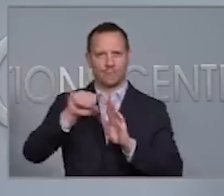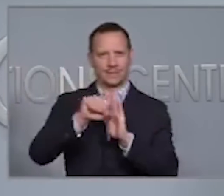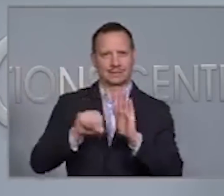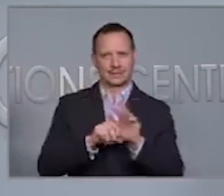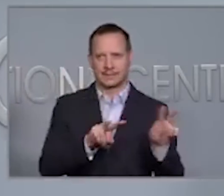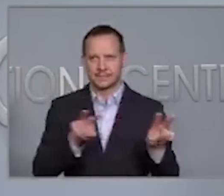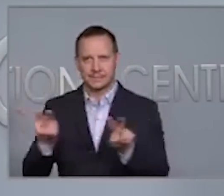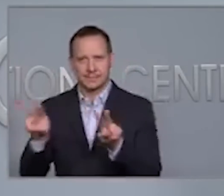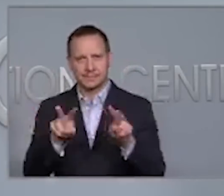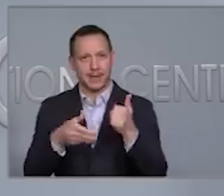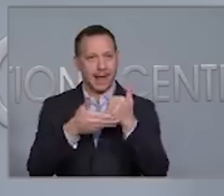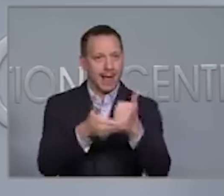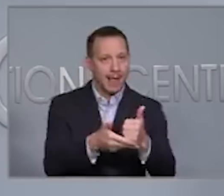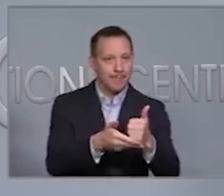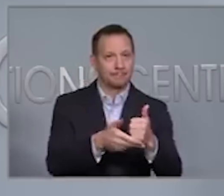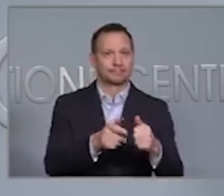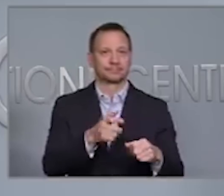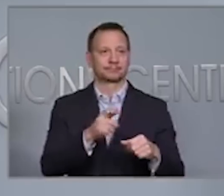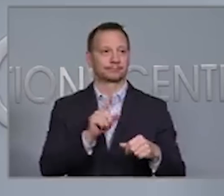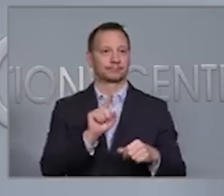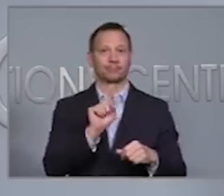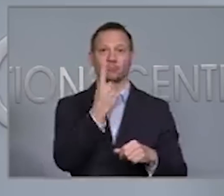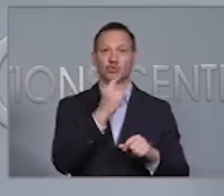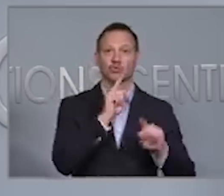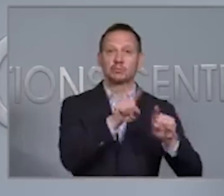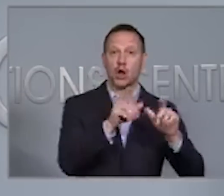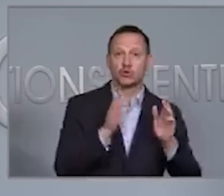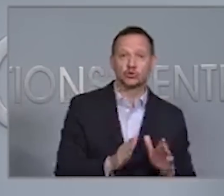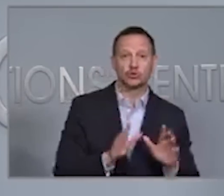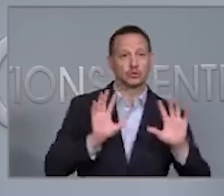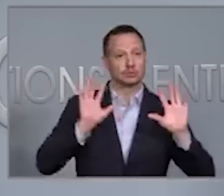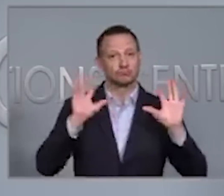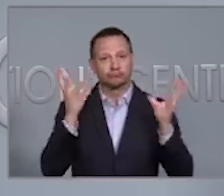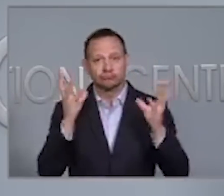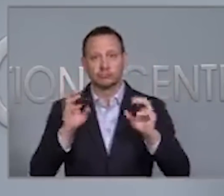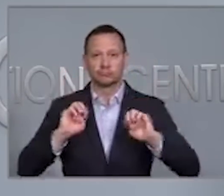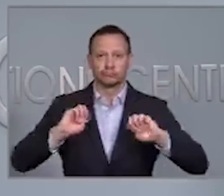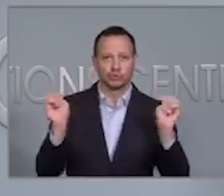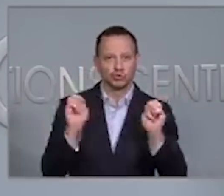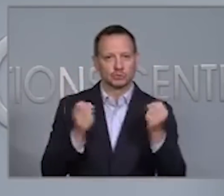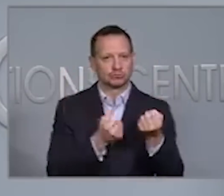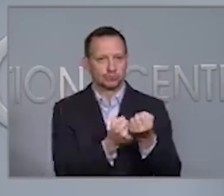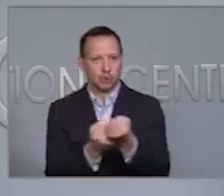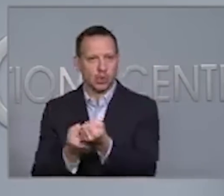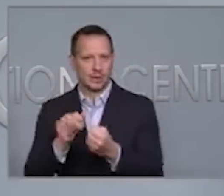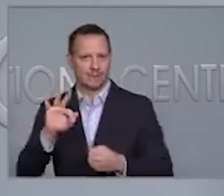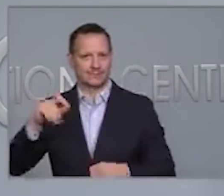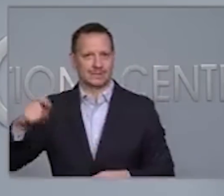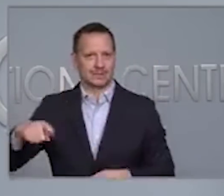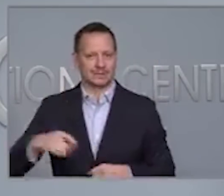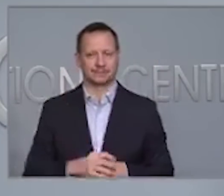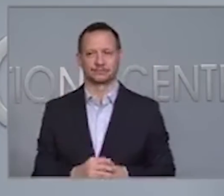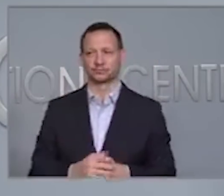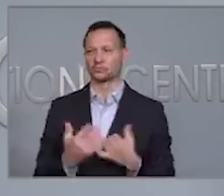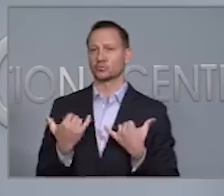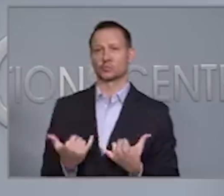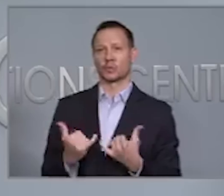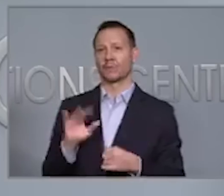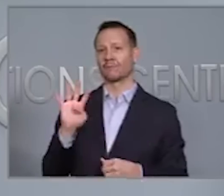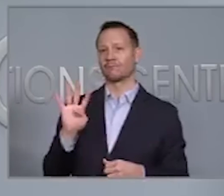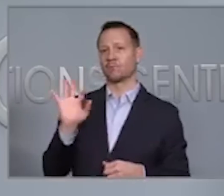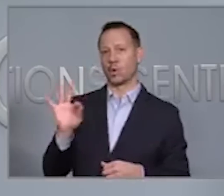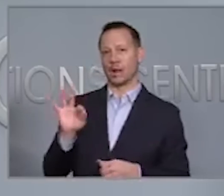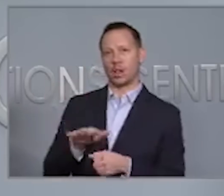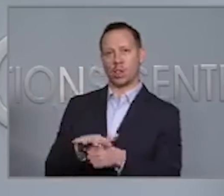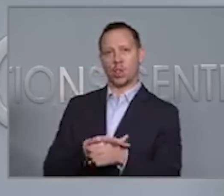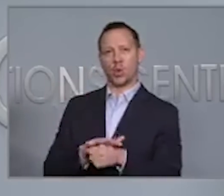local first responders and the Department of Transportation as needed. Currently, there are 49 local emergency operations centers